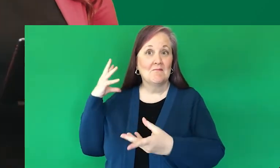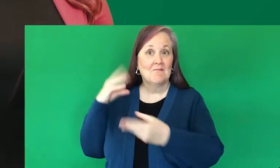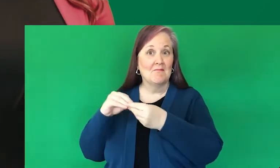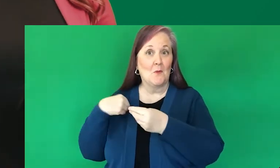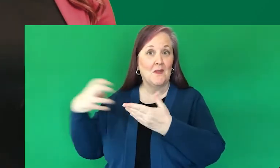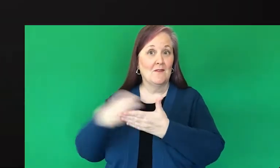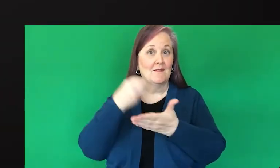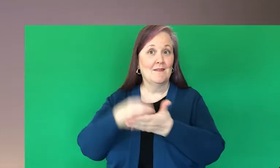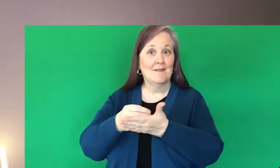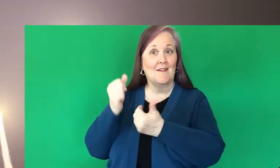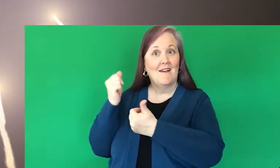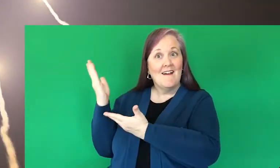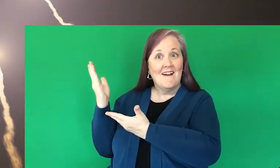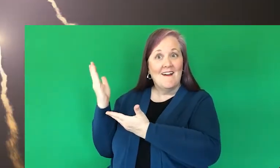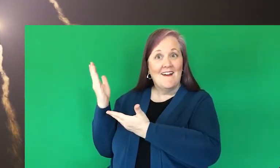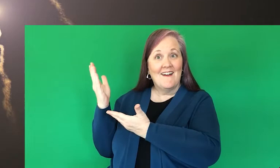has raised